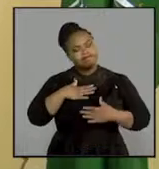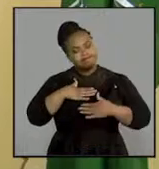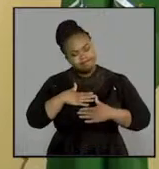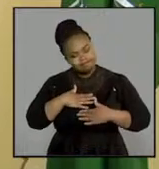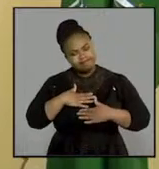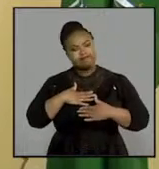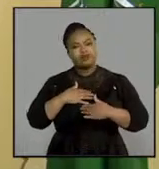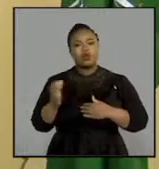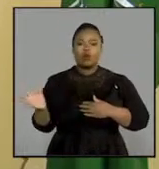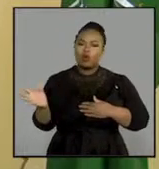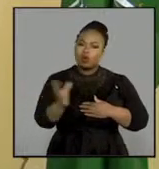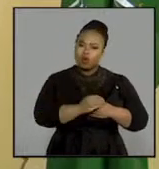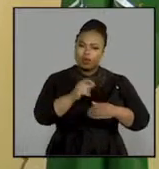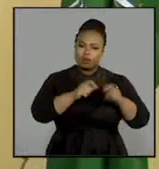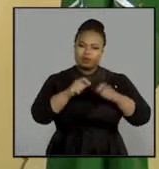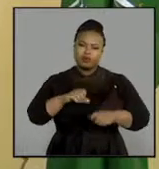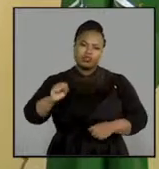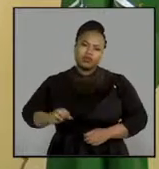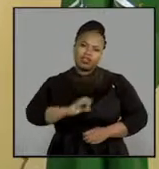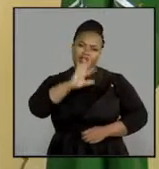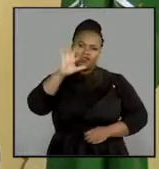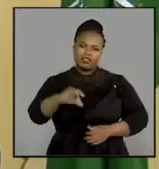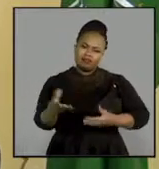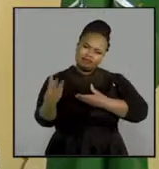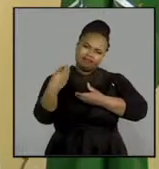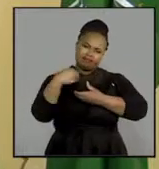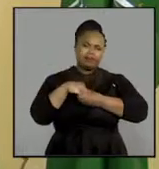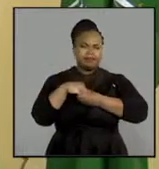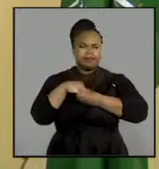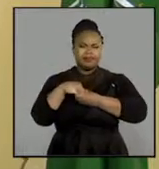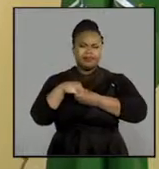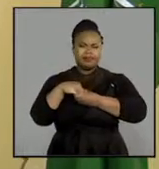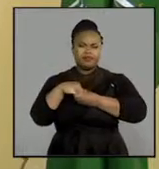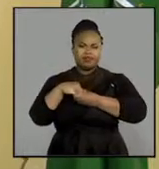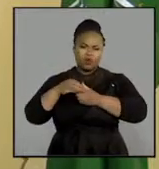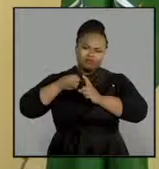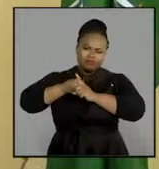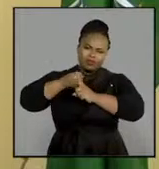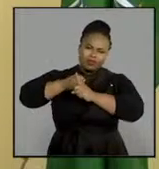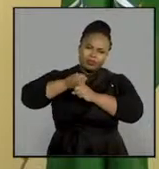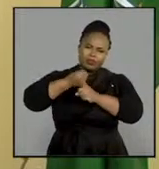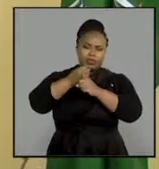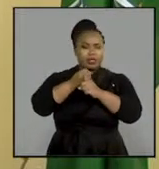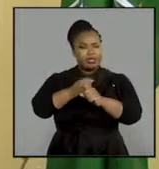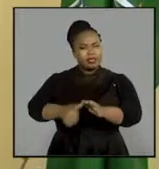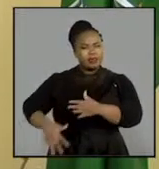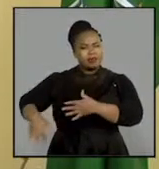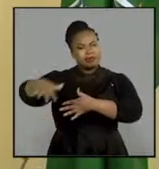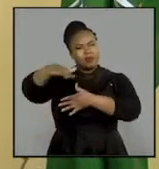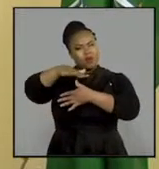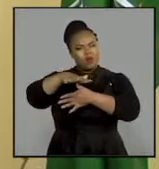I call on every South African to join this most important struggle.